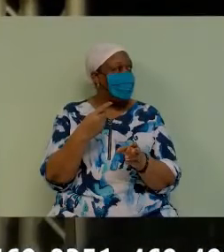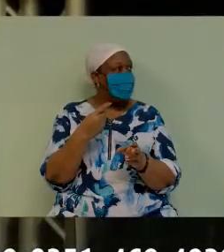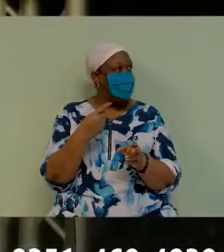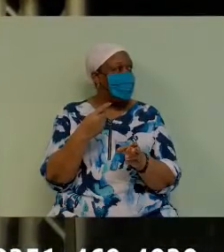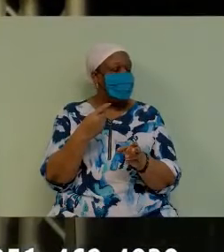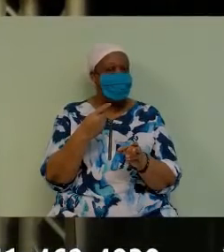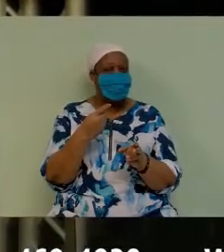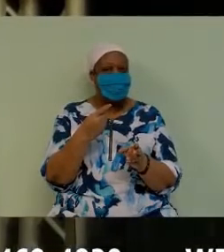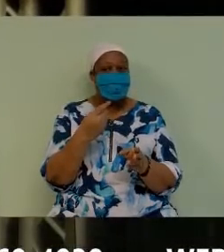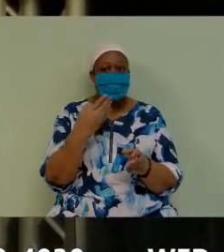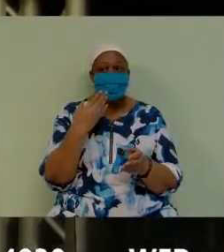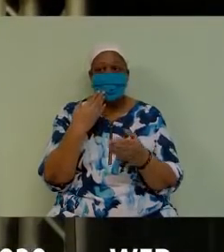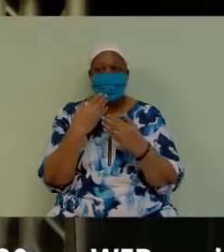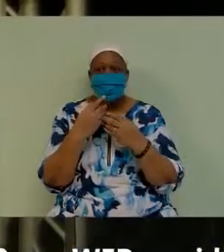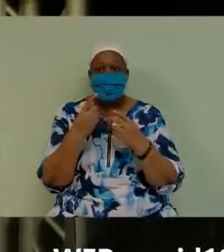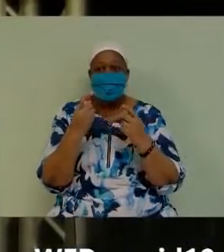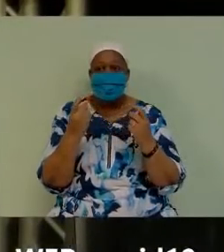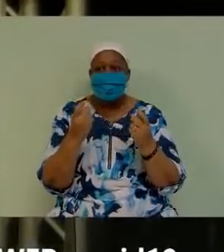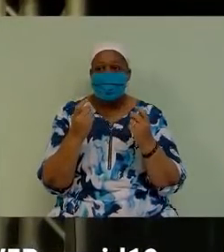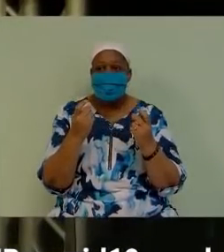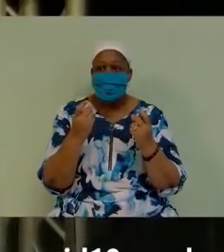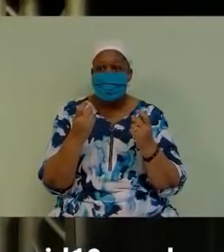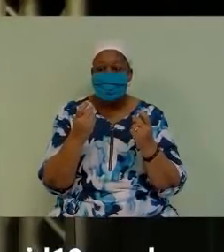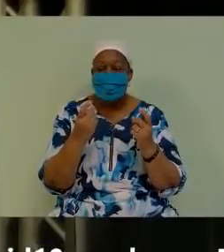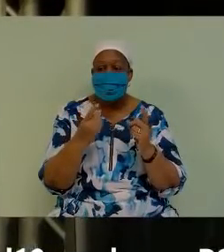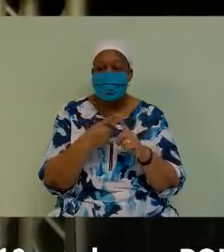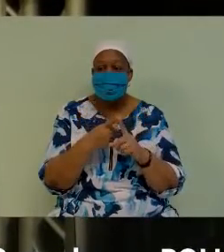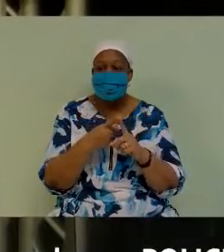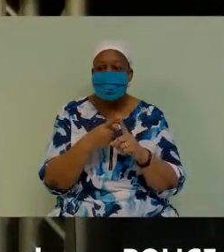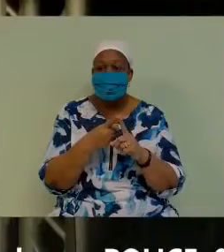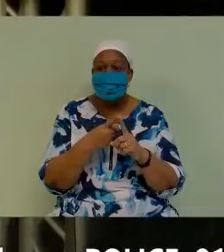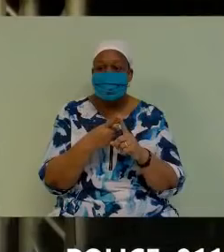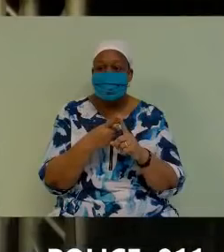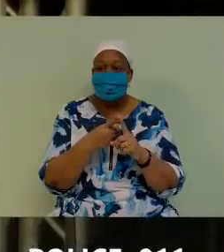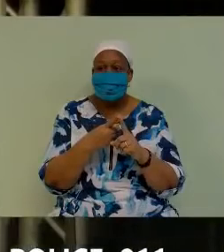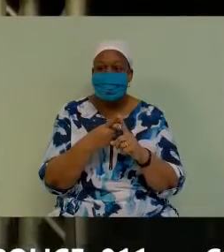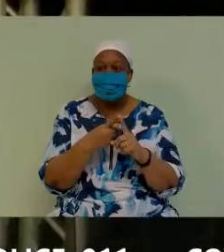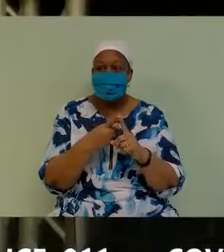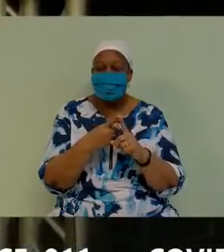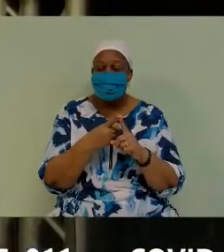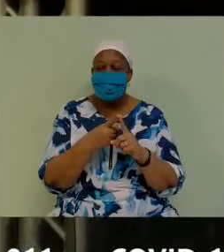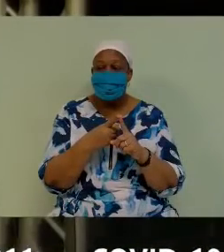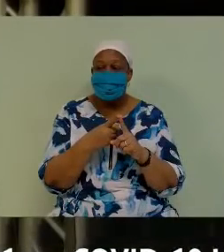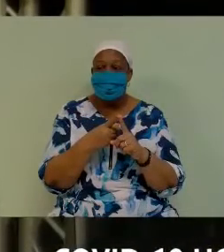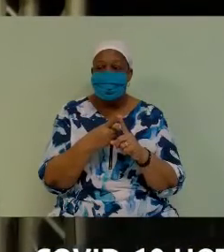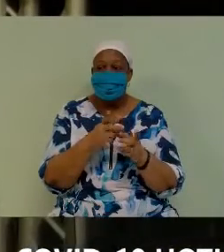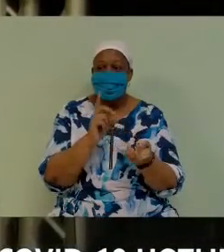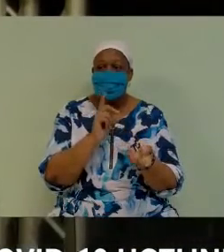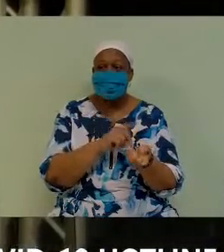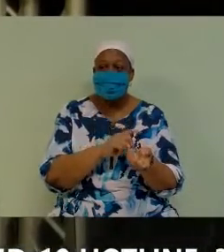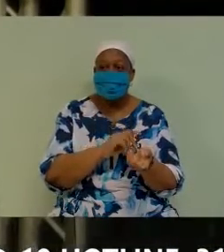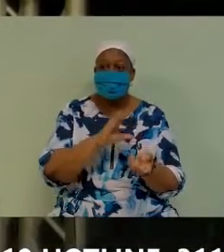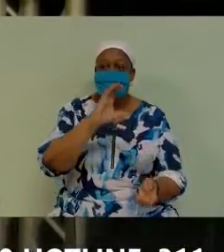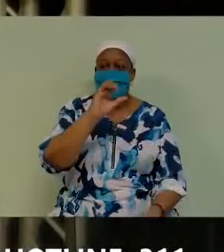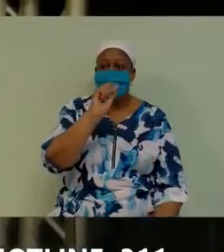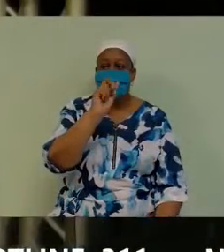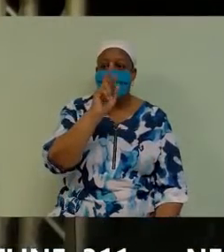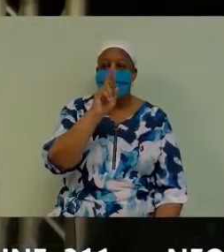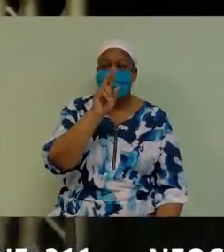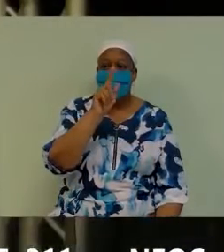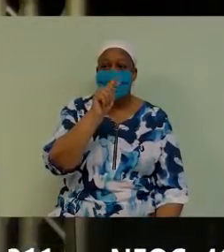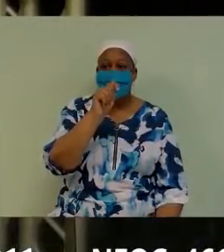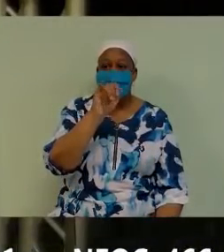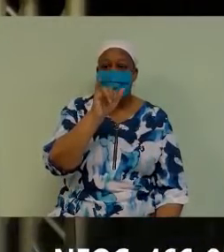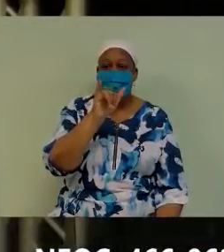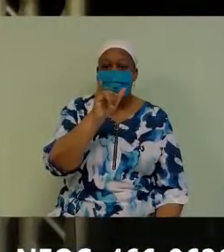of congratulations to Dr. Marissa Carty. Today is her birthday, so please everyone join me in wishing